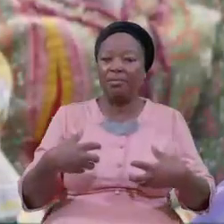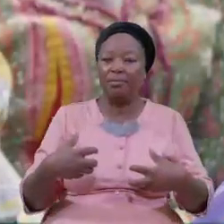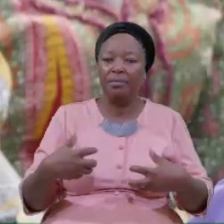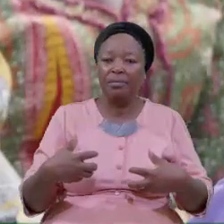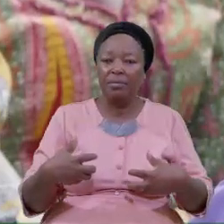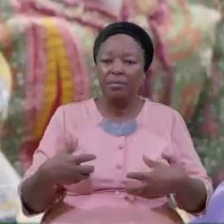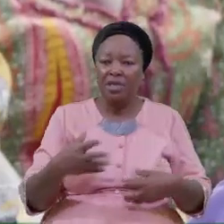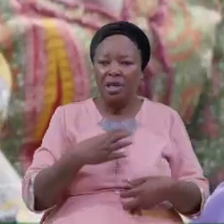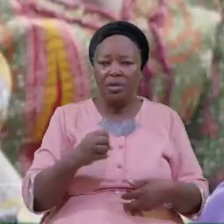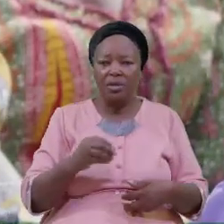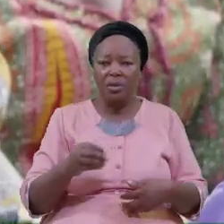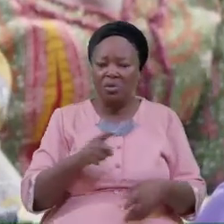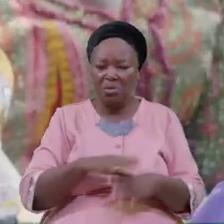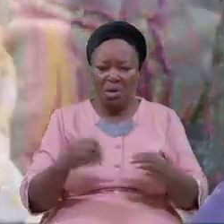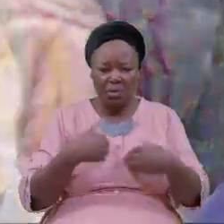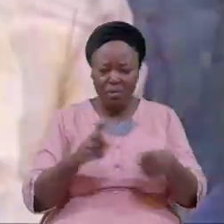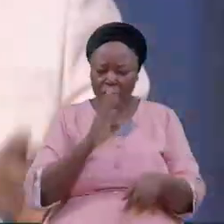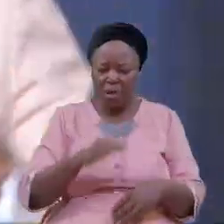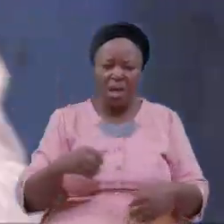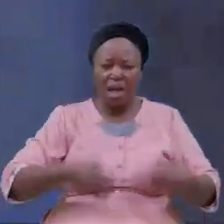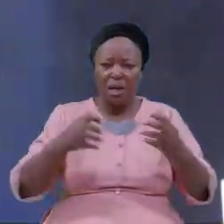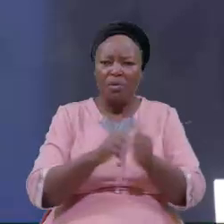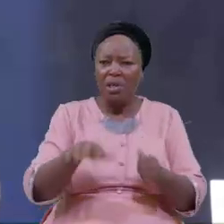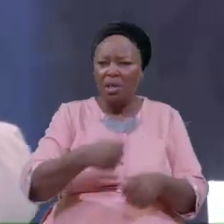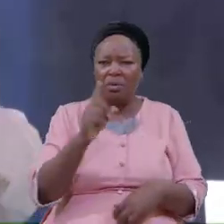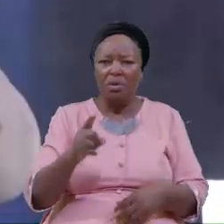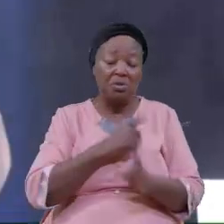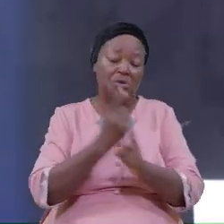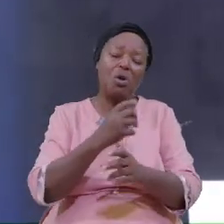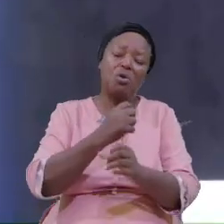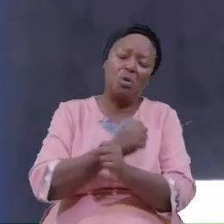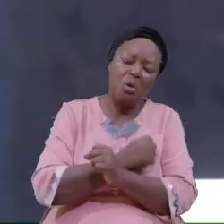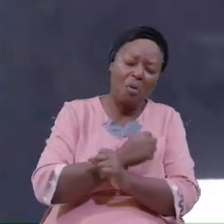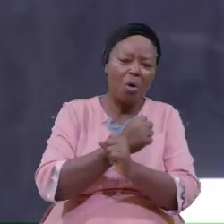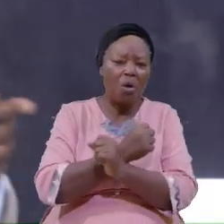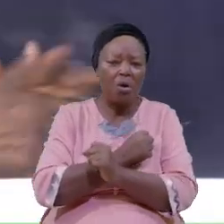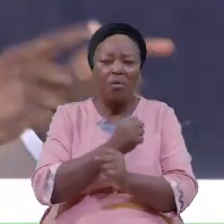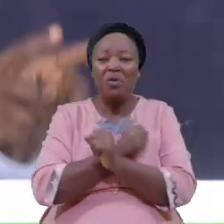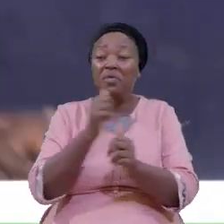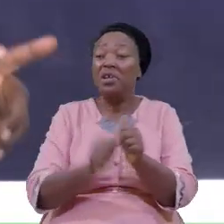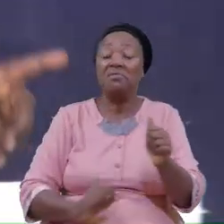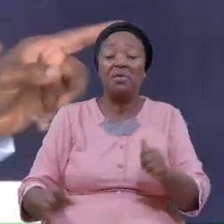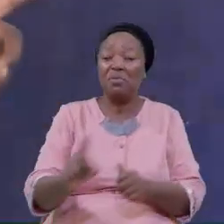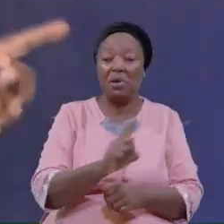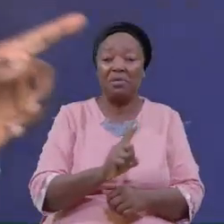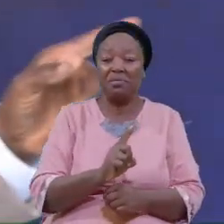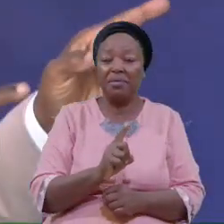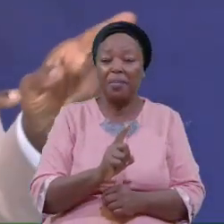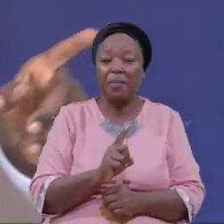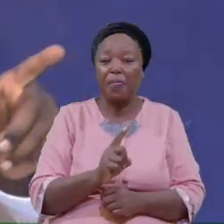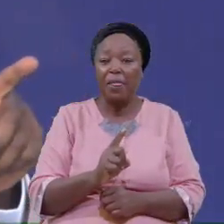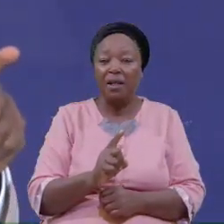angry with anybody. We just love everyone. The down and